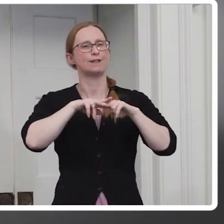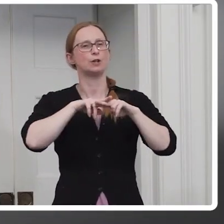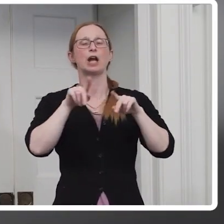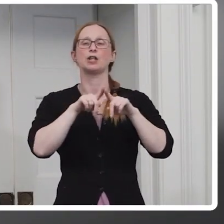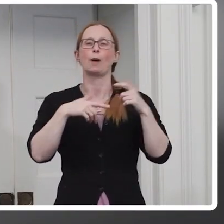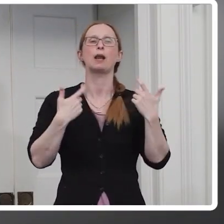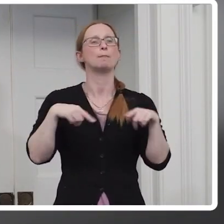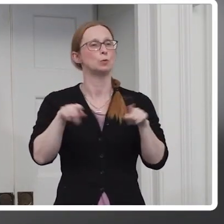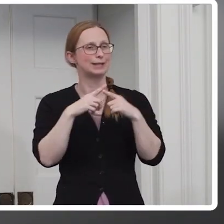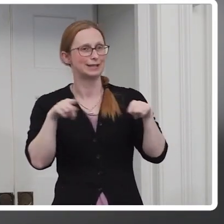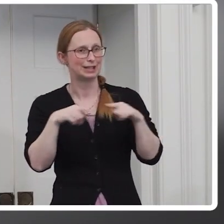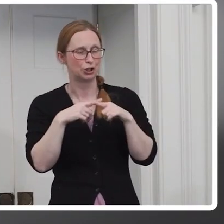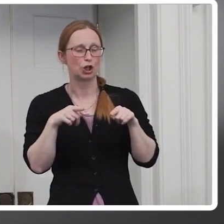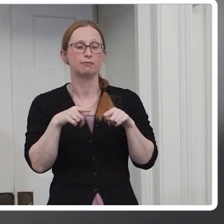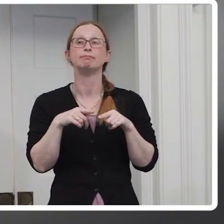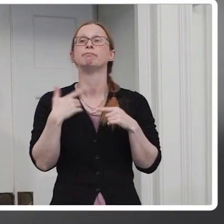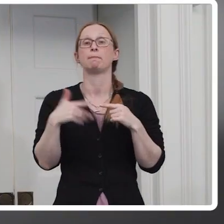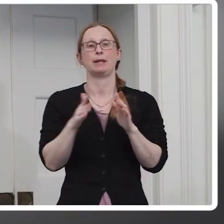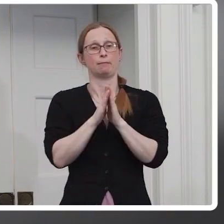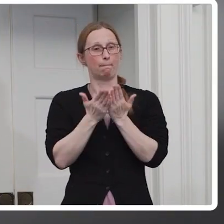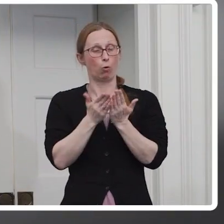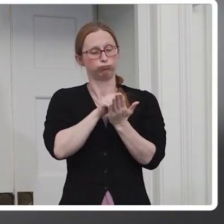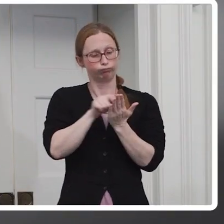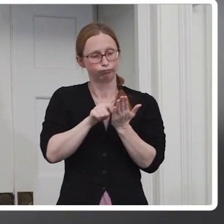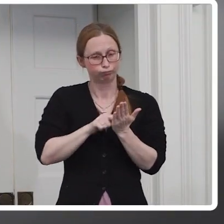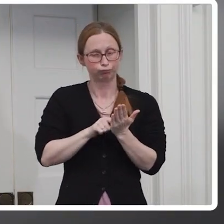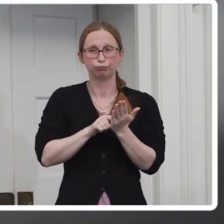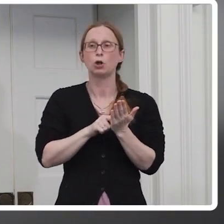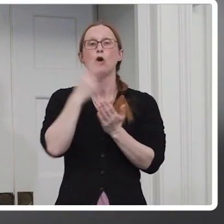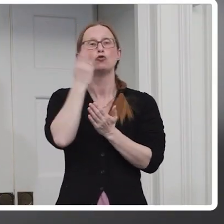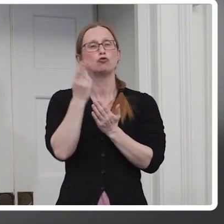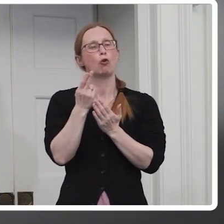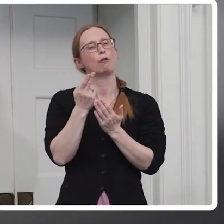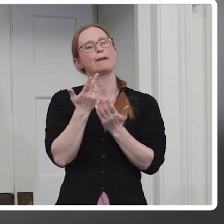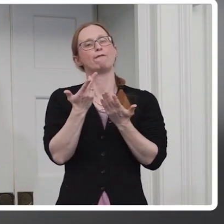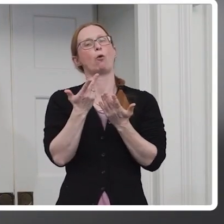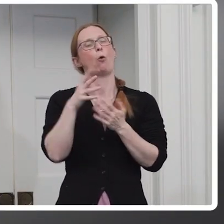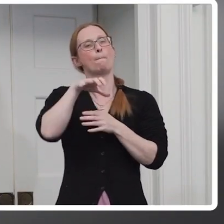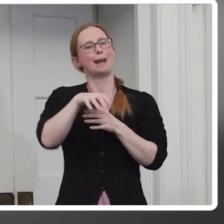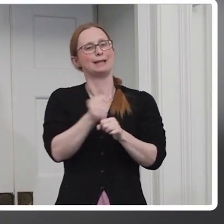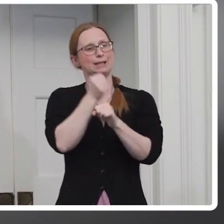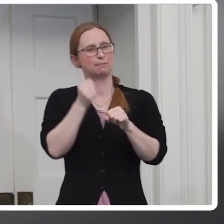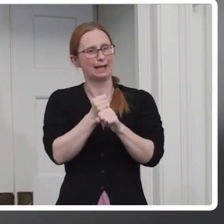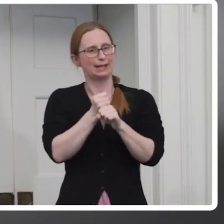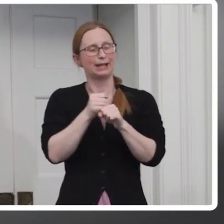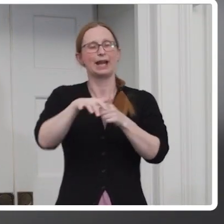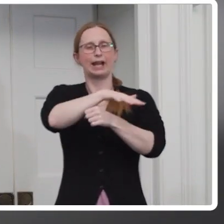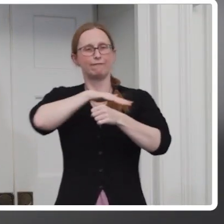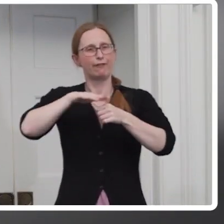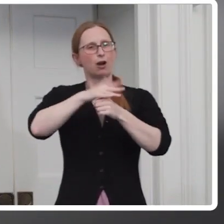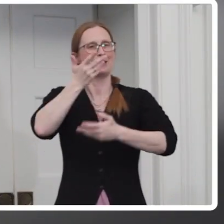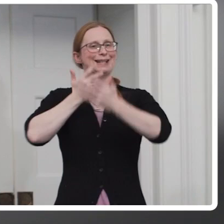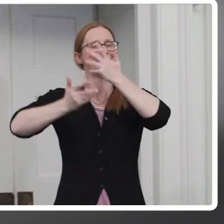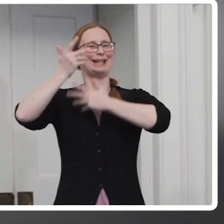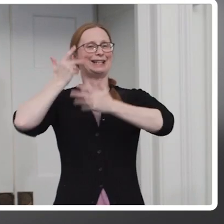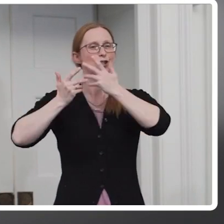in the band Lash, and has recently co-written and edited the book Drawing as Placemaking, Environment, History